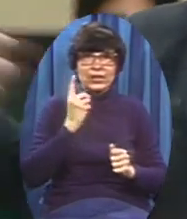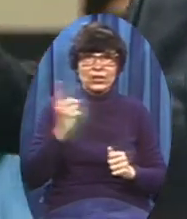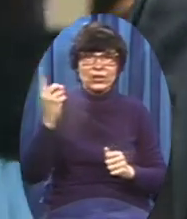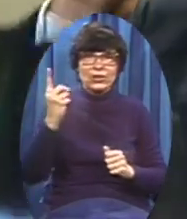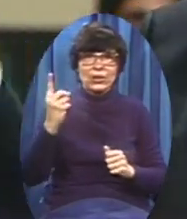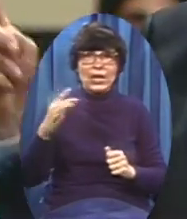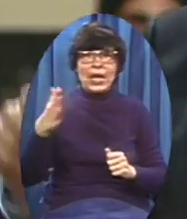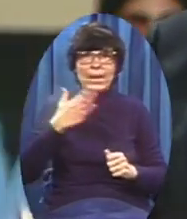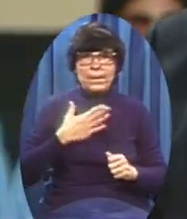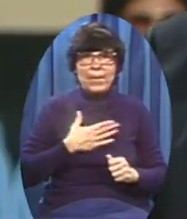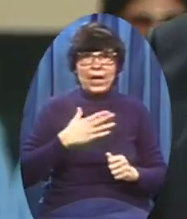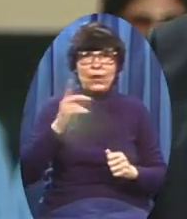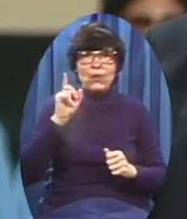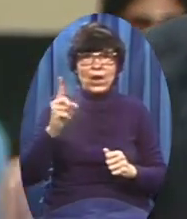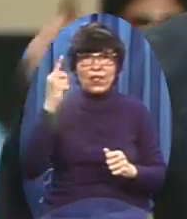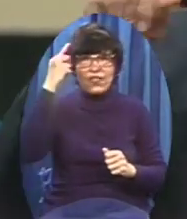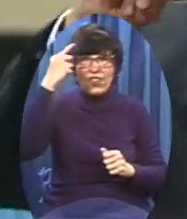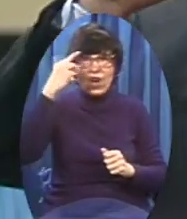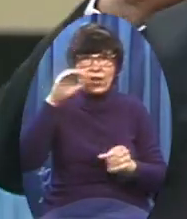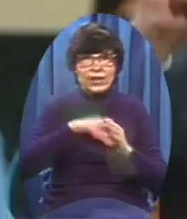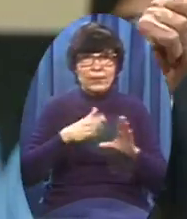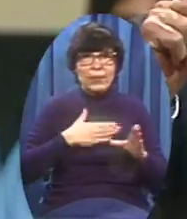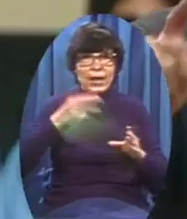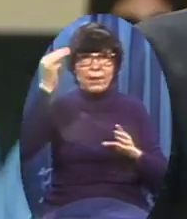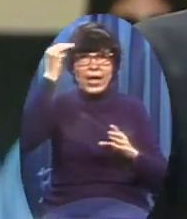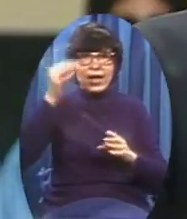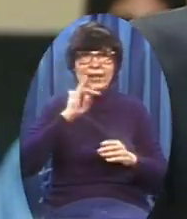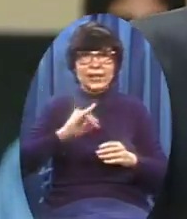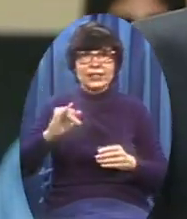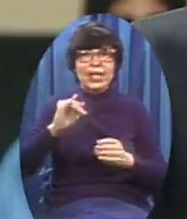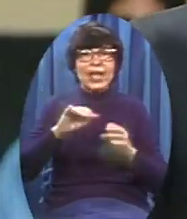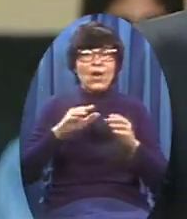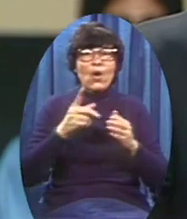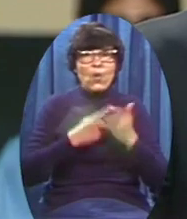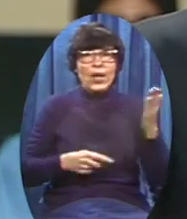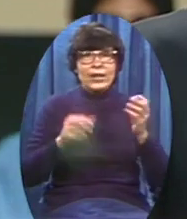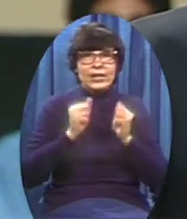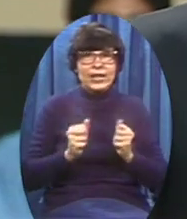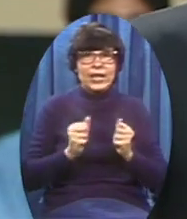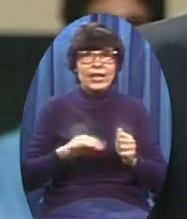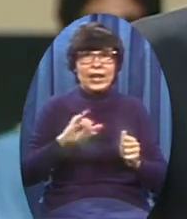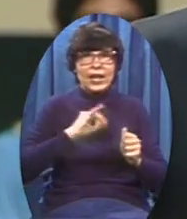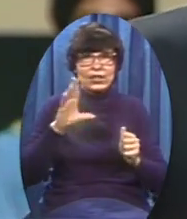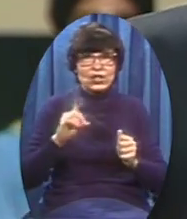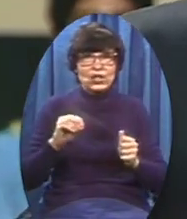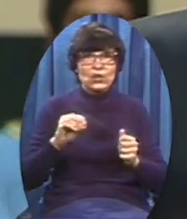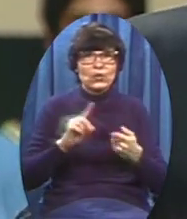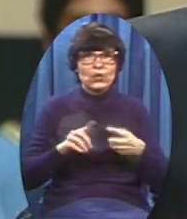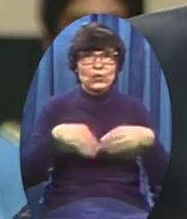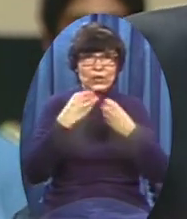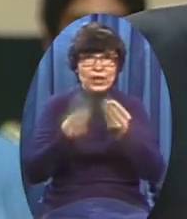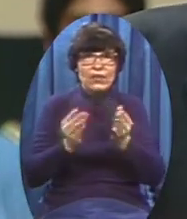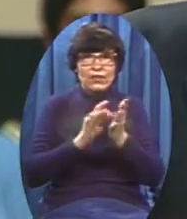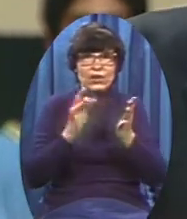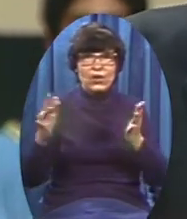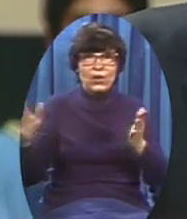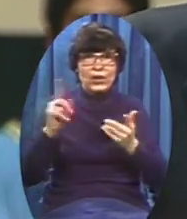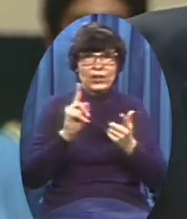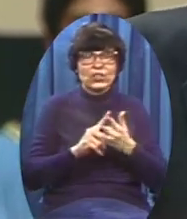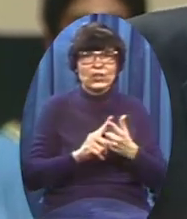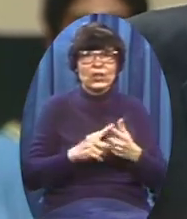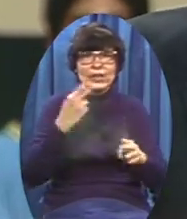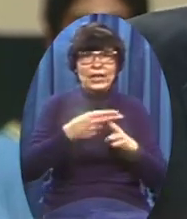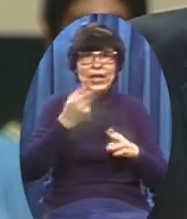thought in my mind has been, what can I do, Lord? What can I do that'll bring glory to the name of my